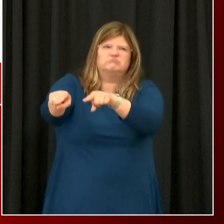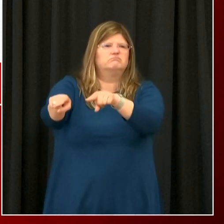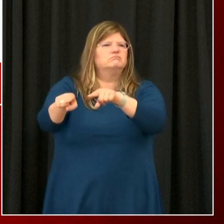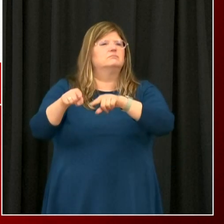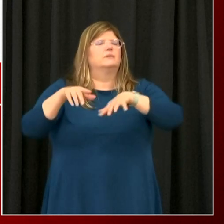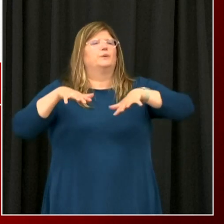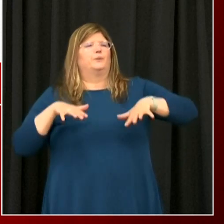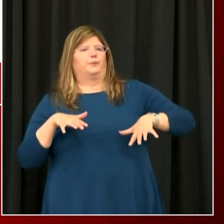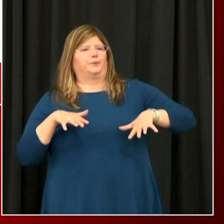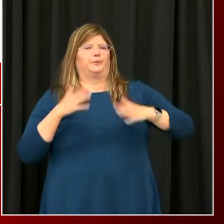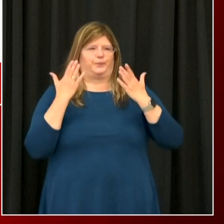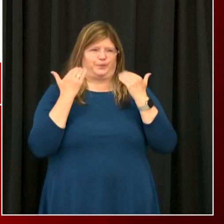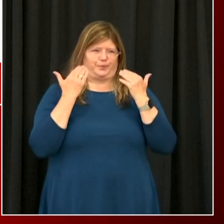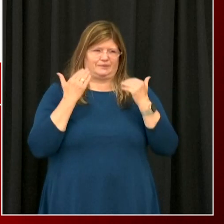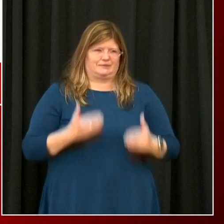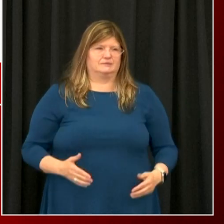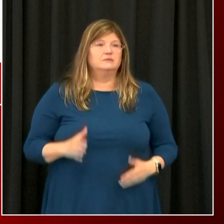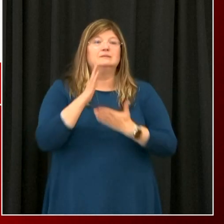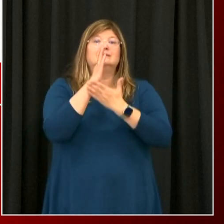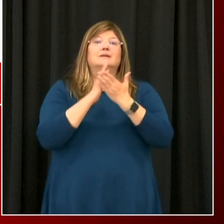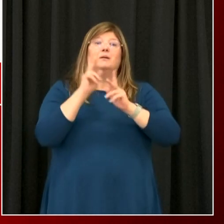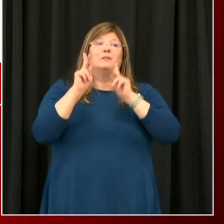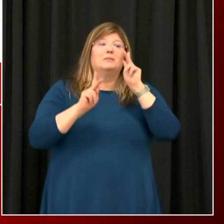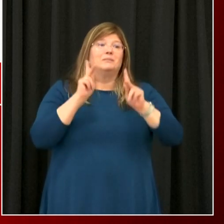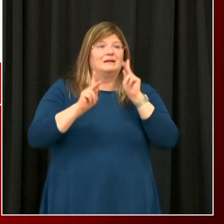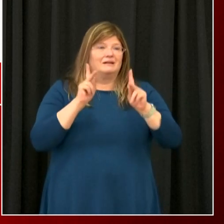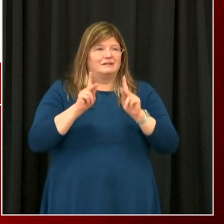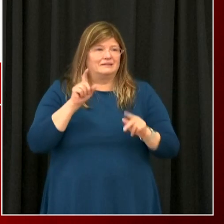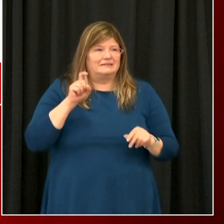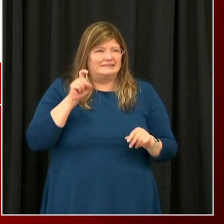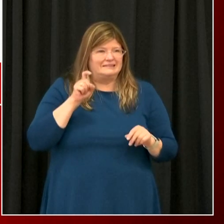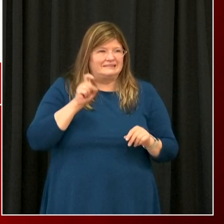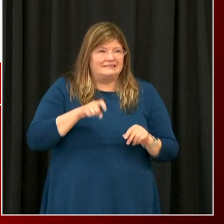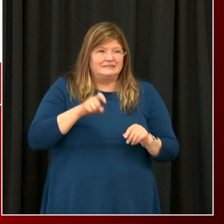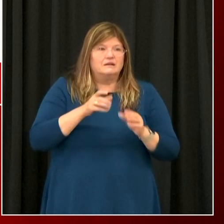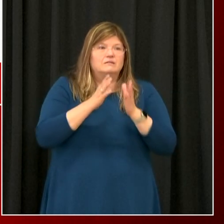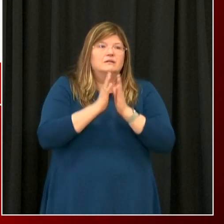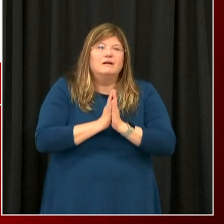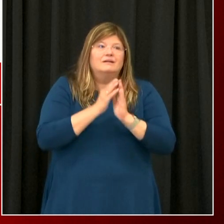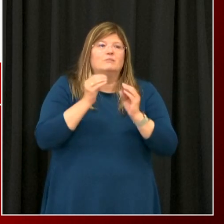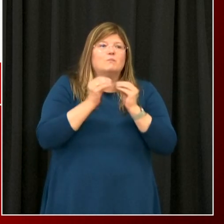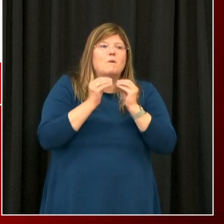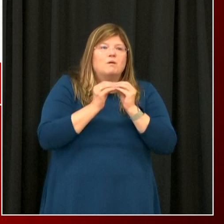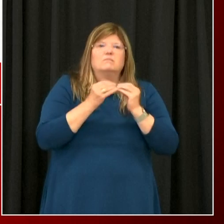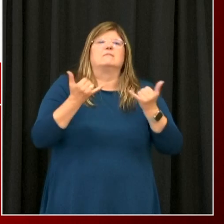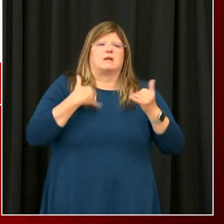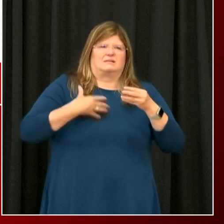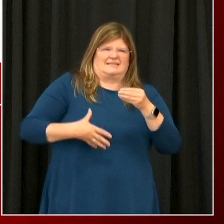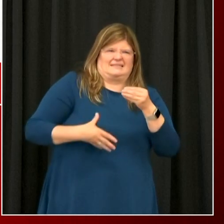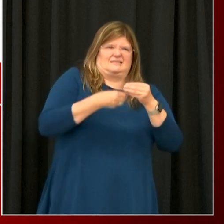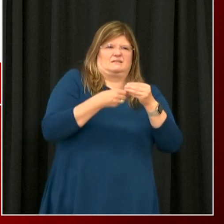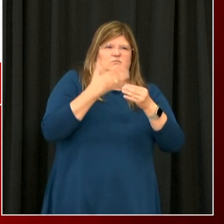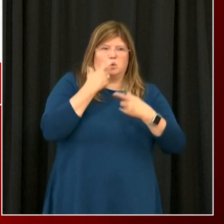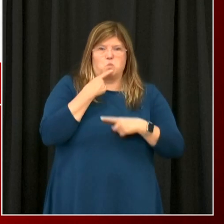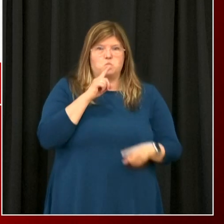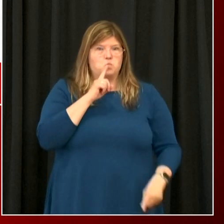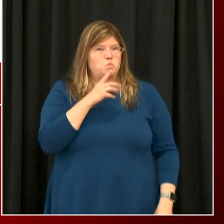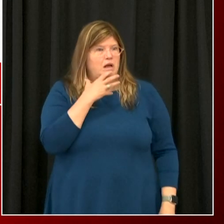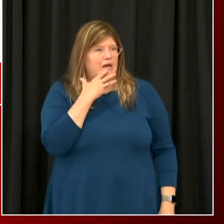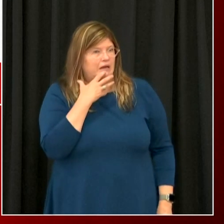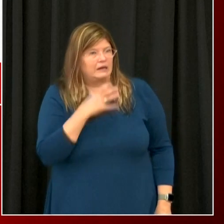at a few of these press conferences, and with today's weather, we have had to activate a